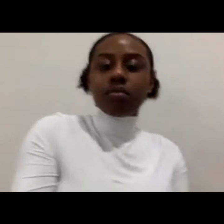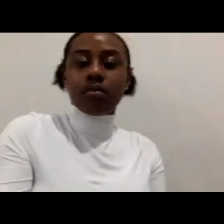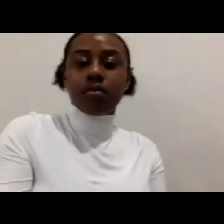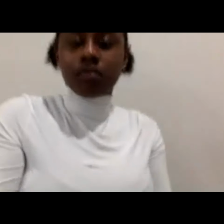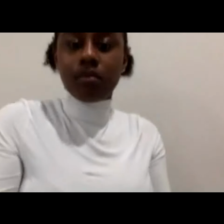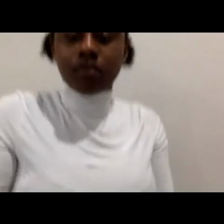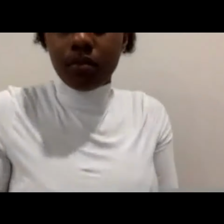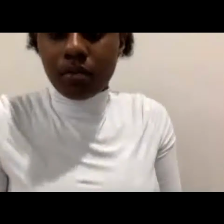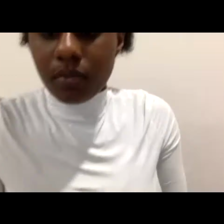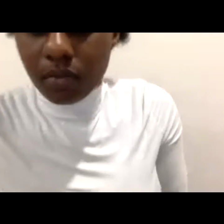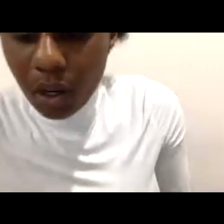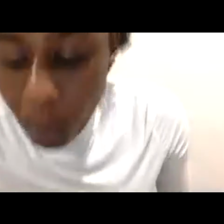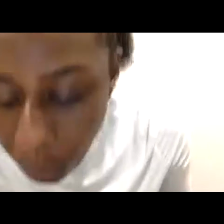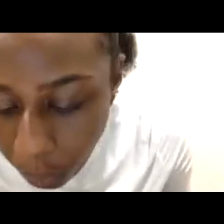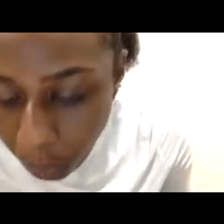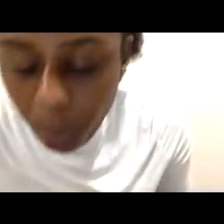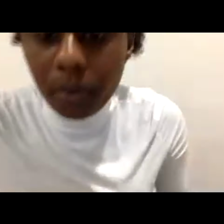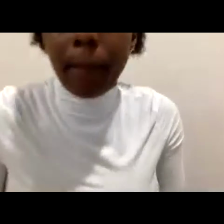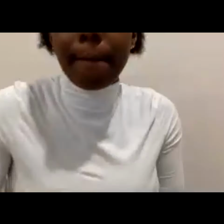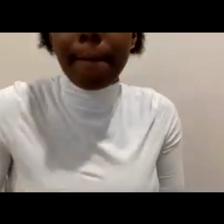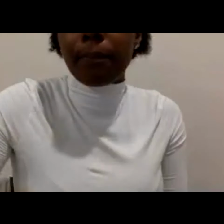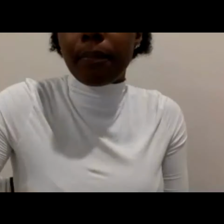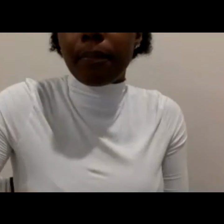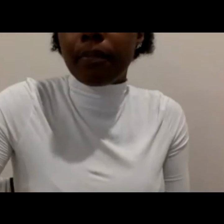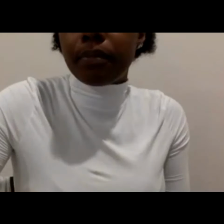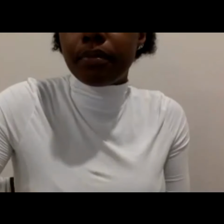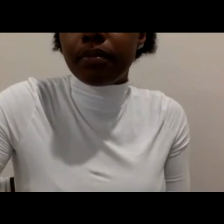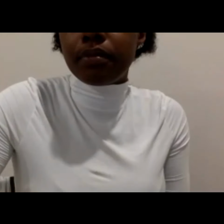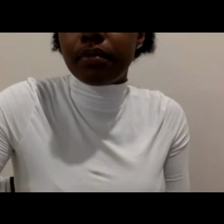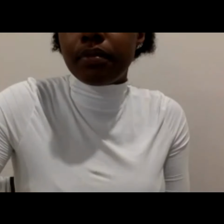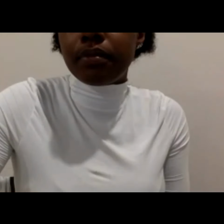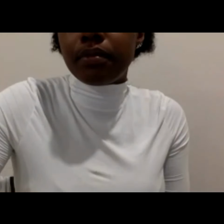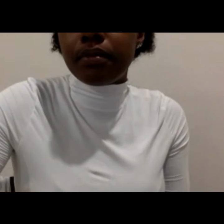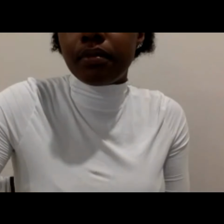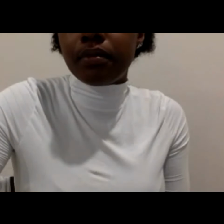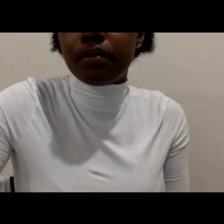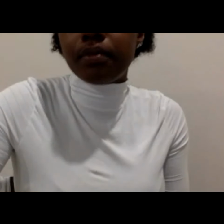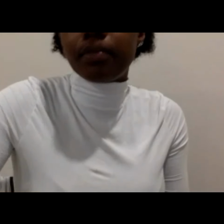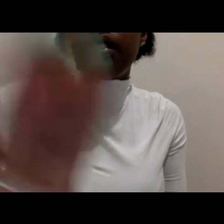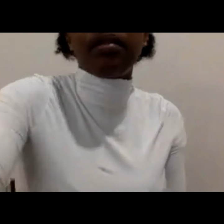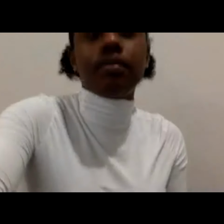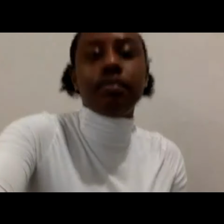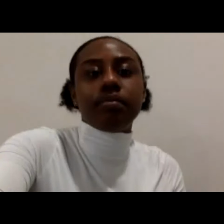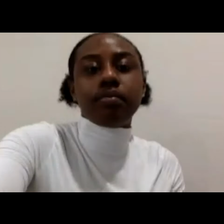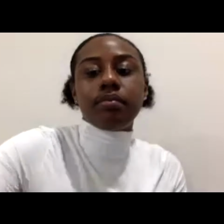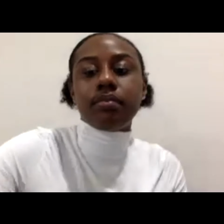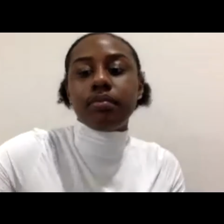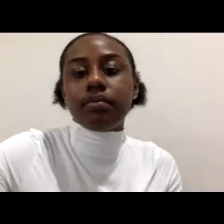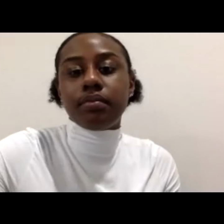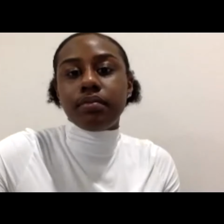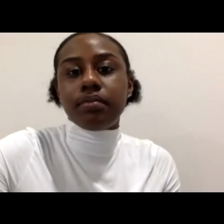Well, Teresa, do you mind talking about Defend Our Movements in the series that you did? It's not necessarily, I don't know if that's the best answer